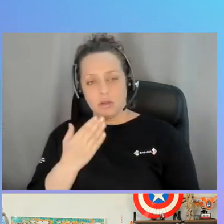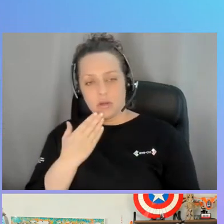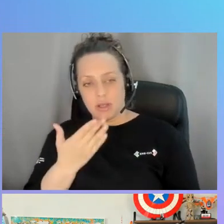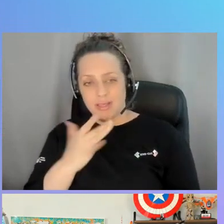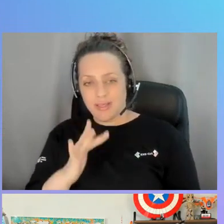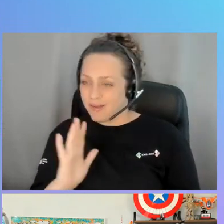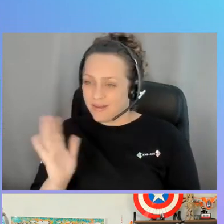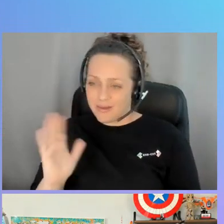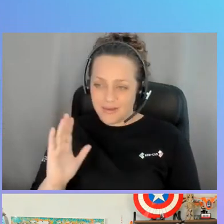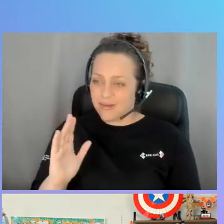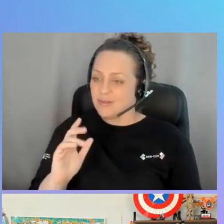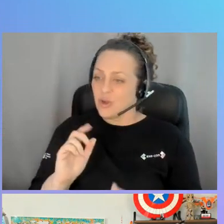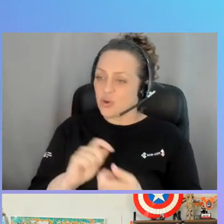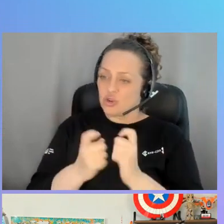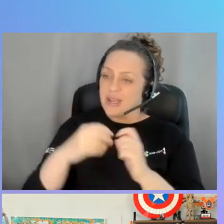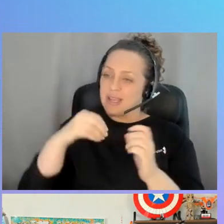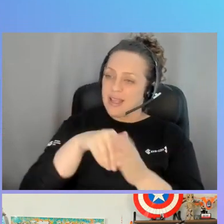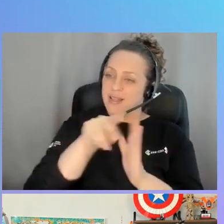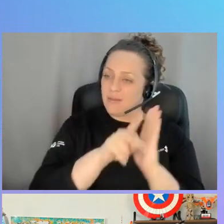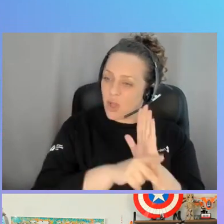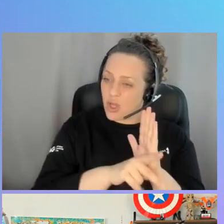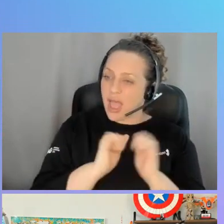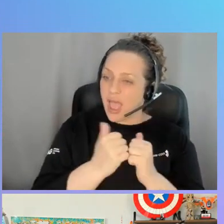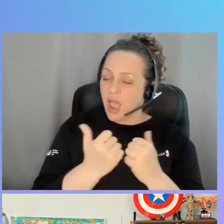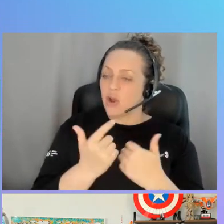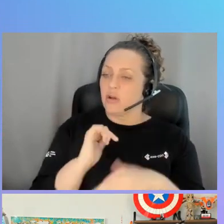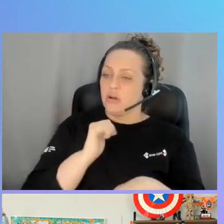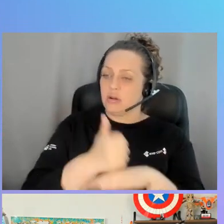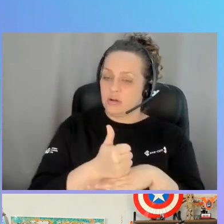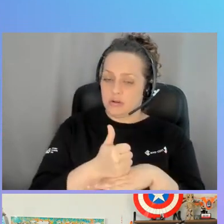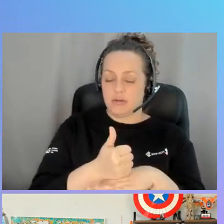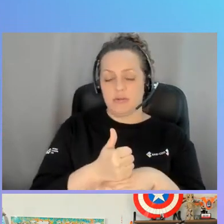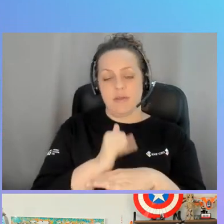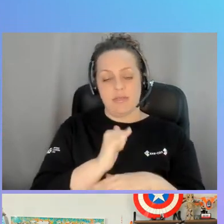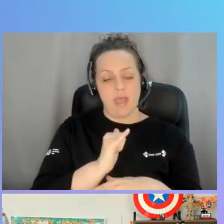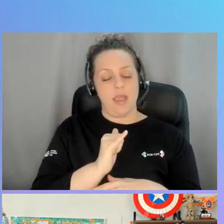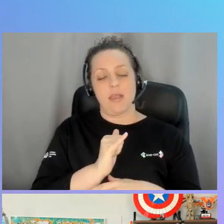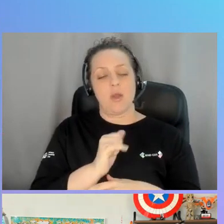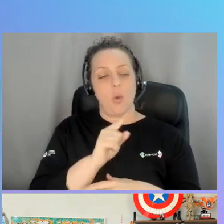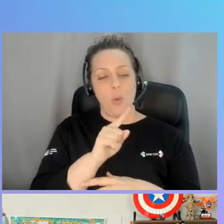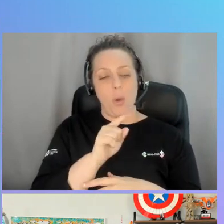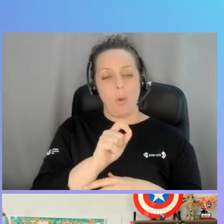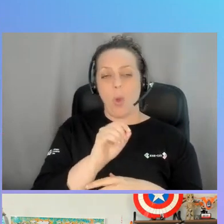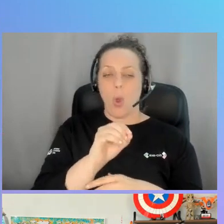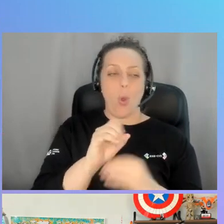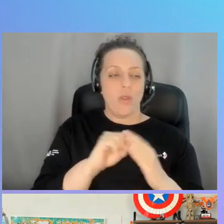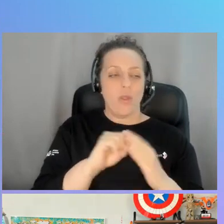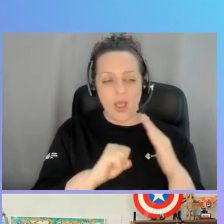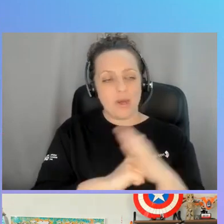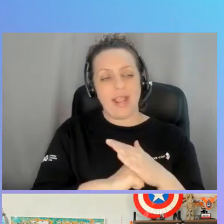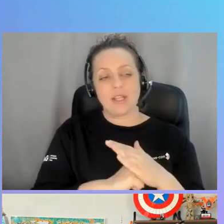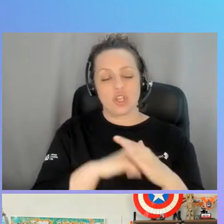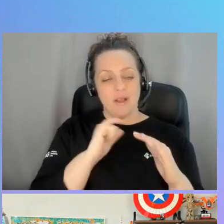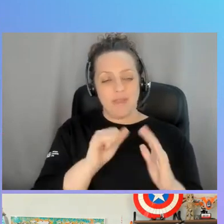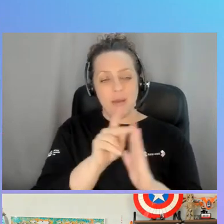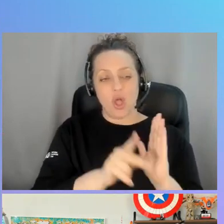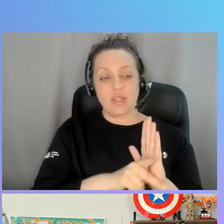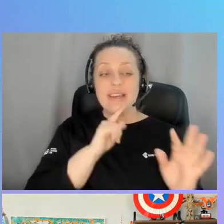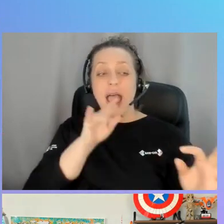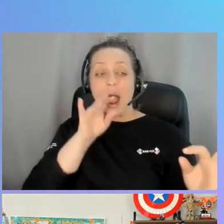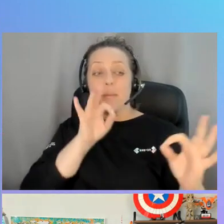your policy as well. How do you build that 1.0 version of your policy where, yeah, maybe it's not your dream policy, but you have